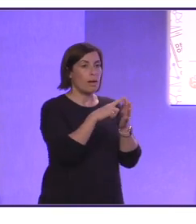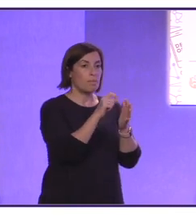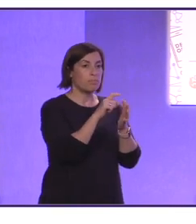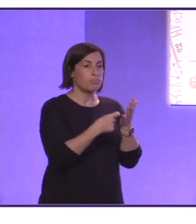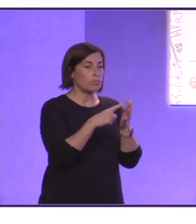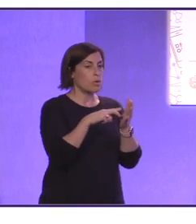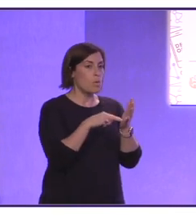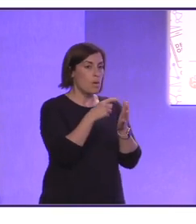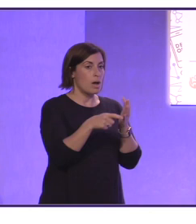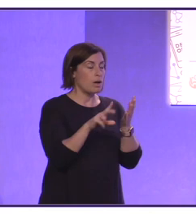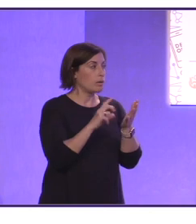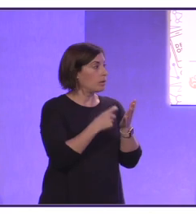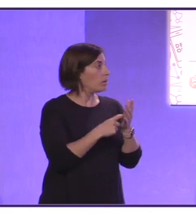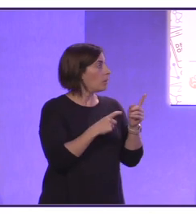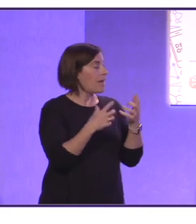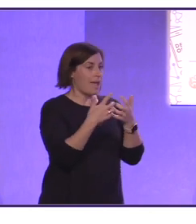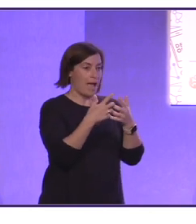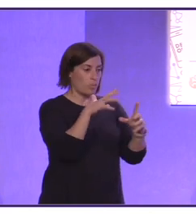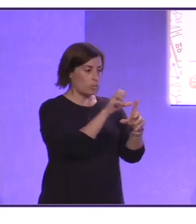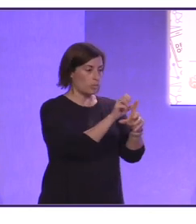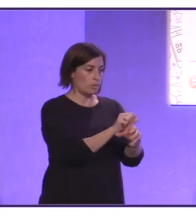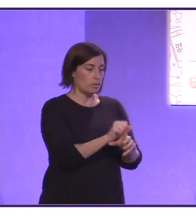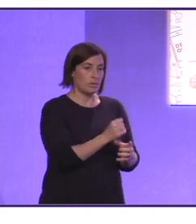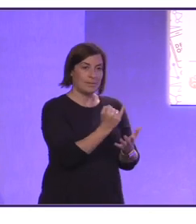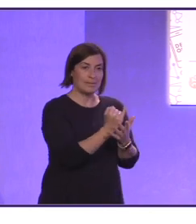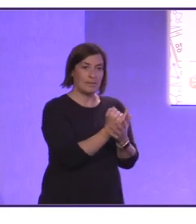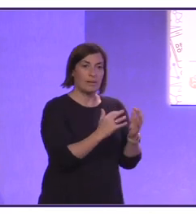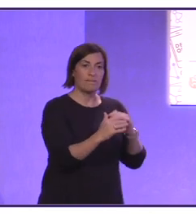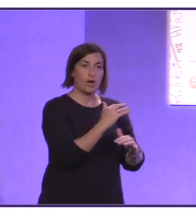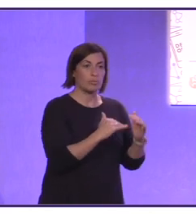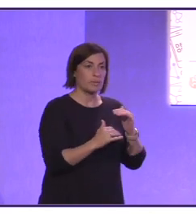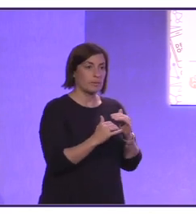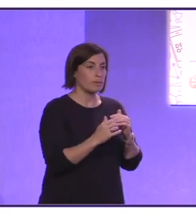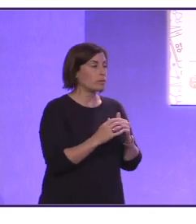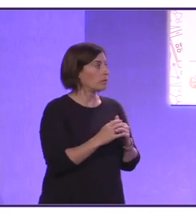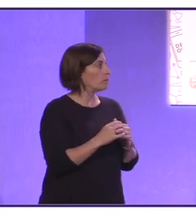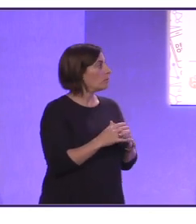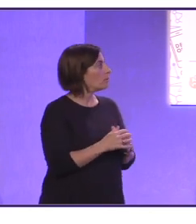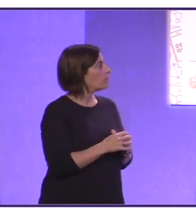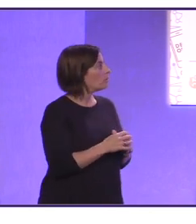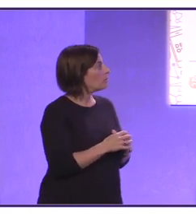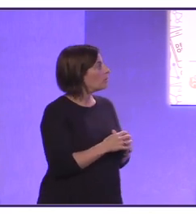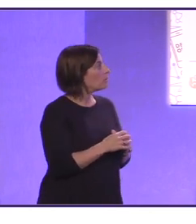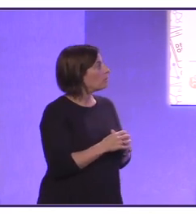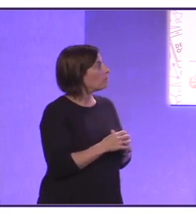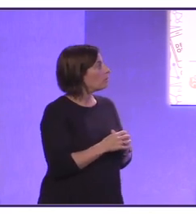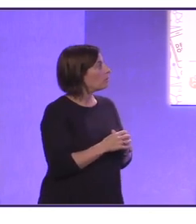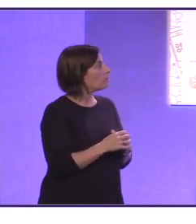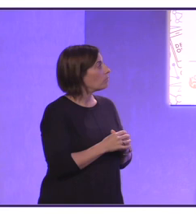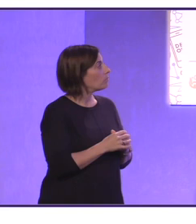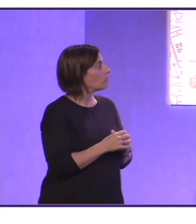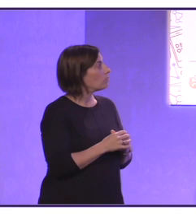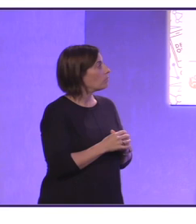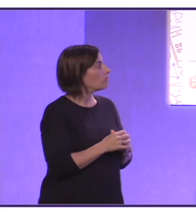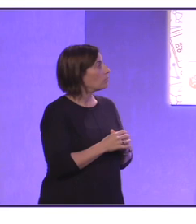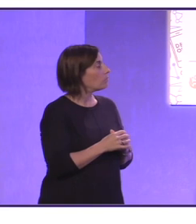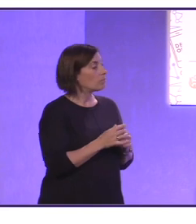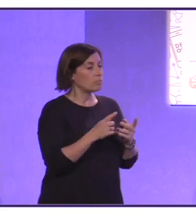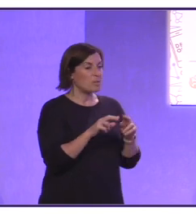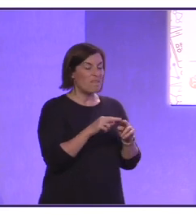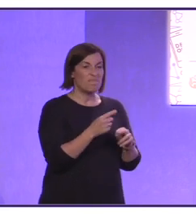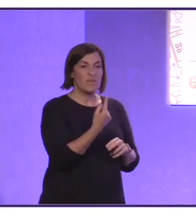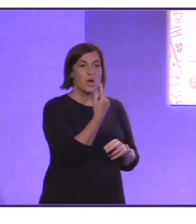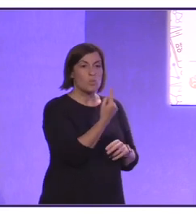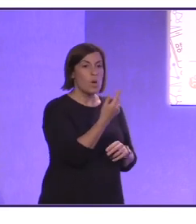that could be an indicator of red flags. None of them in isolation is an outrageous thing. If you have